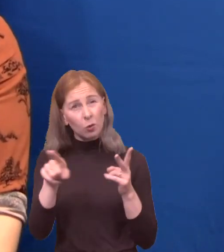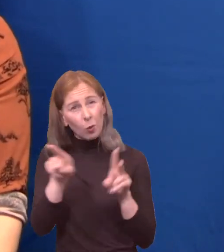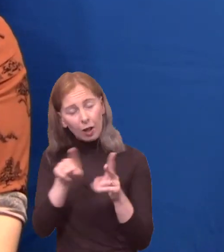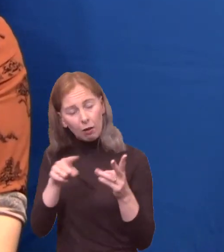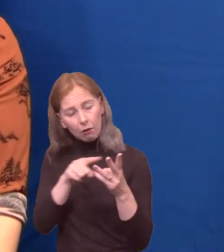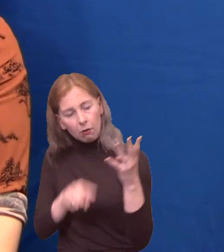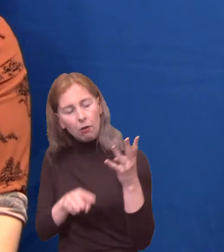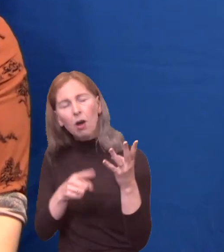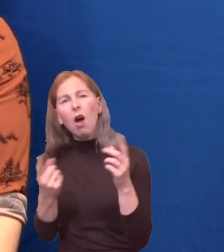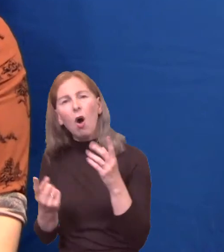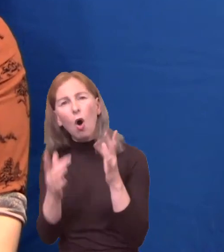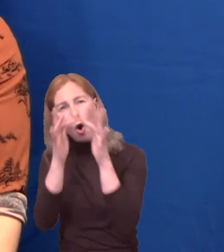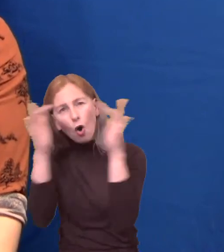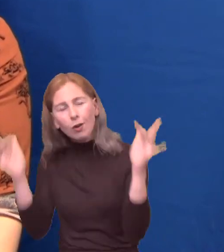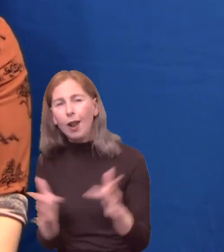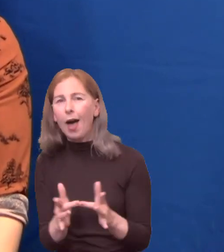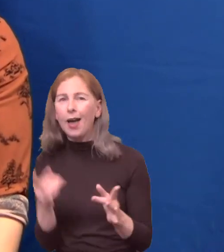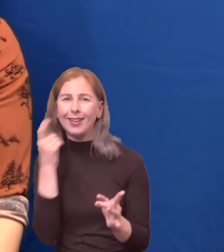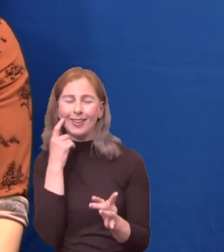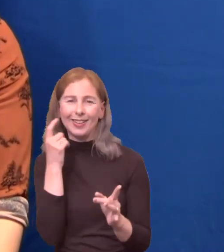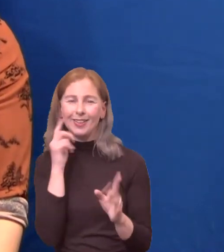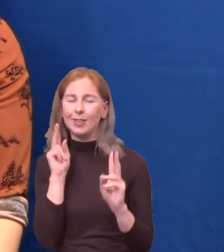to us as well, if that is more convenient to you.